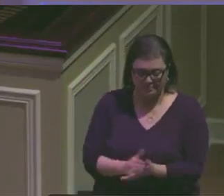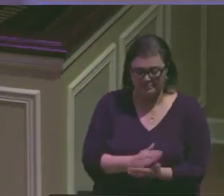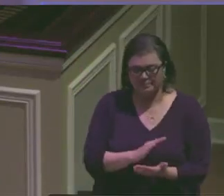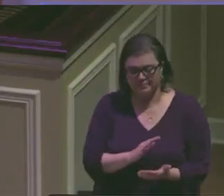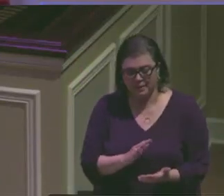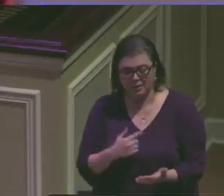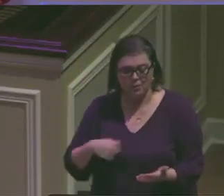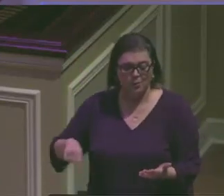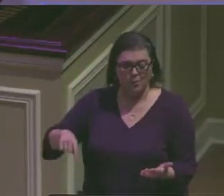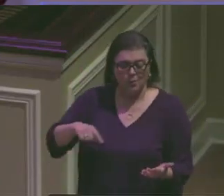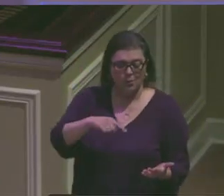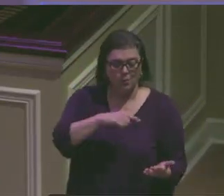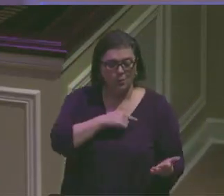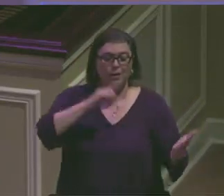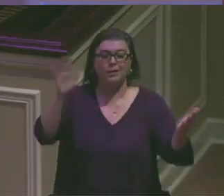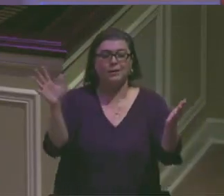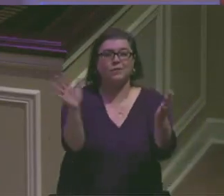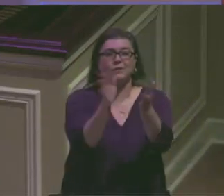We